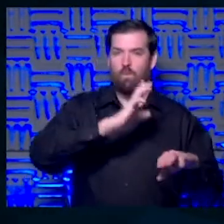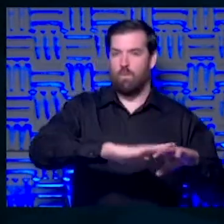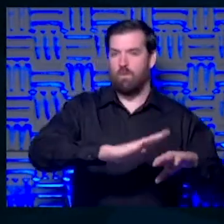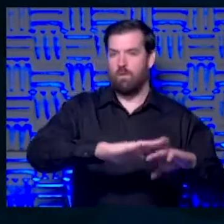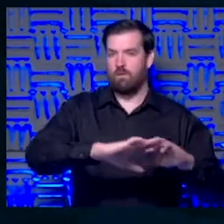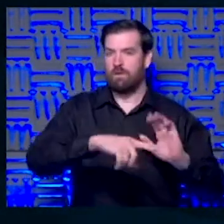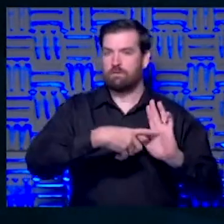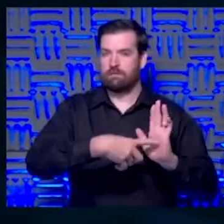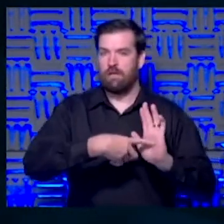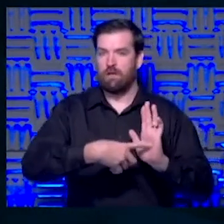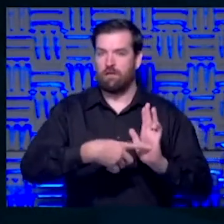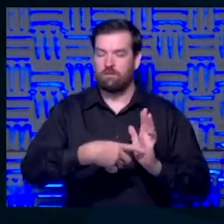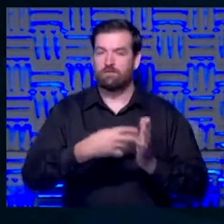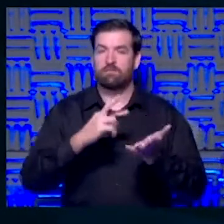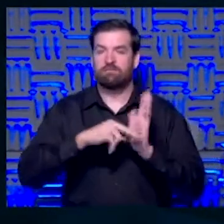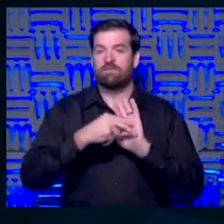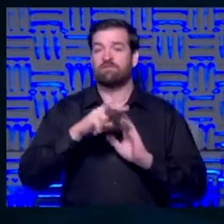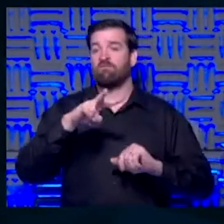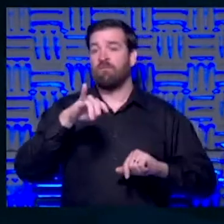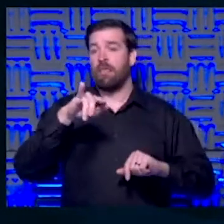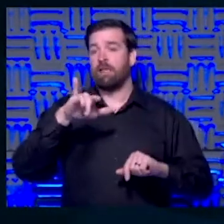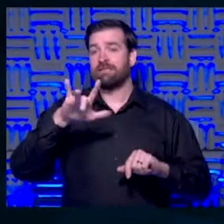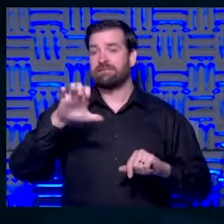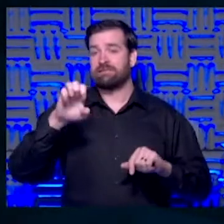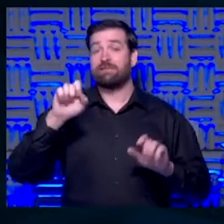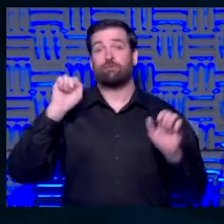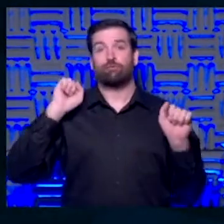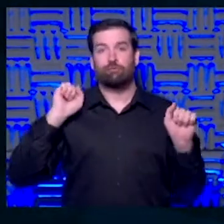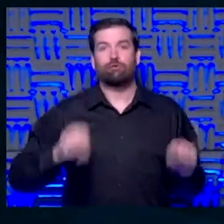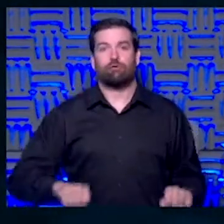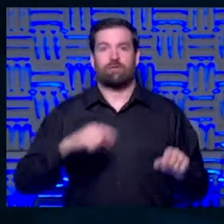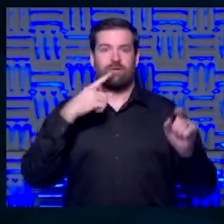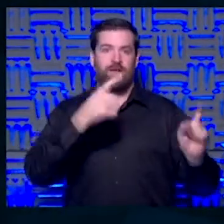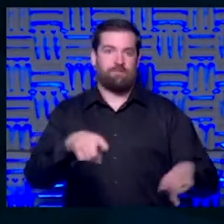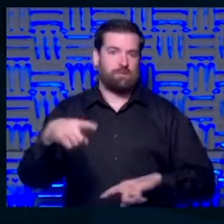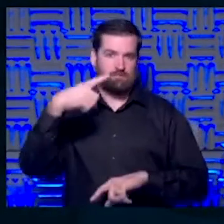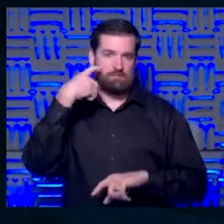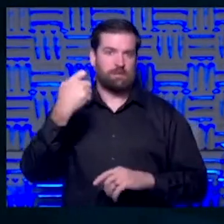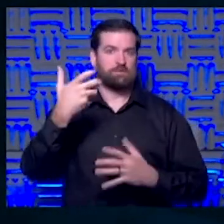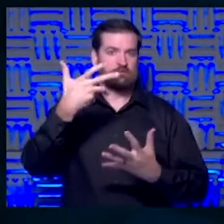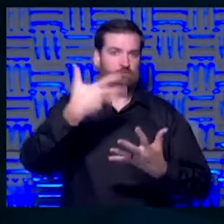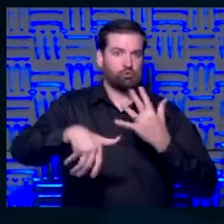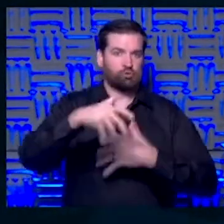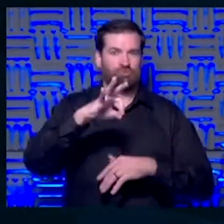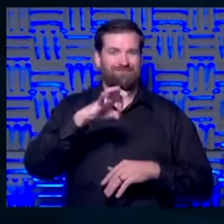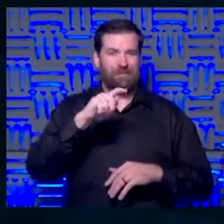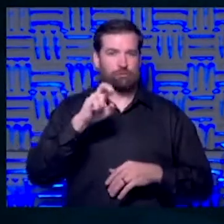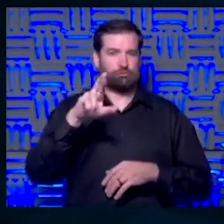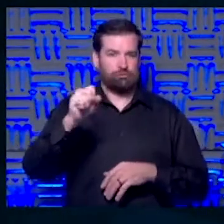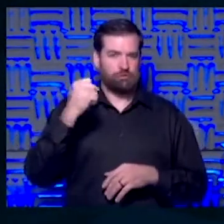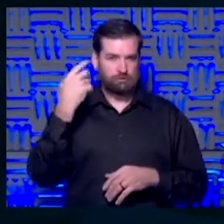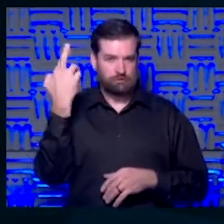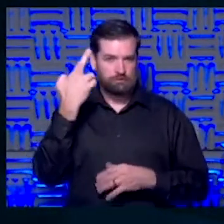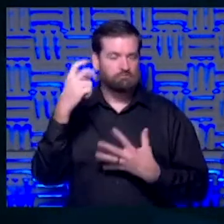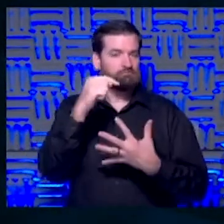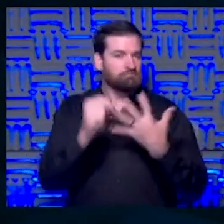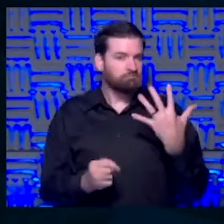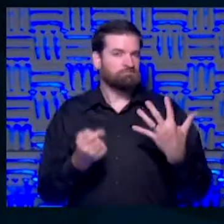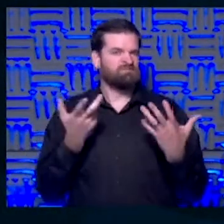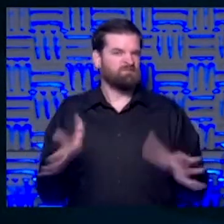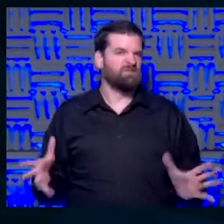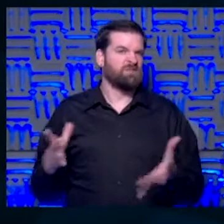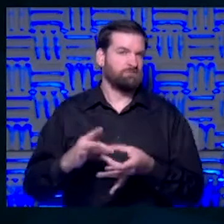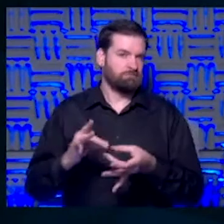of that violence could occur because of some of those social factors that have been mentioned